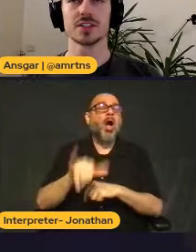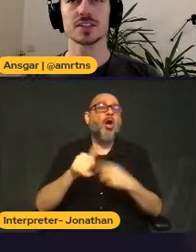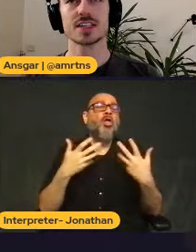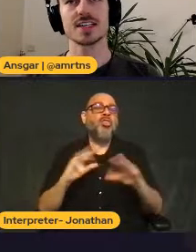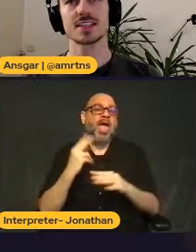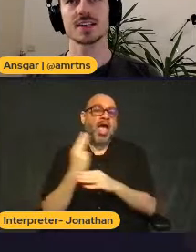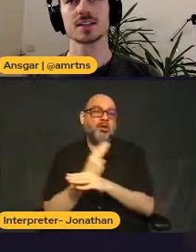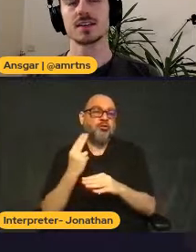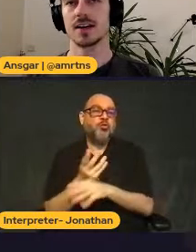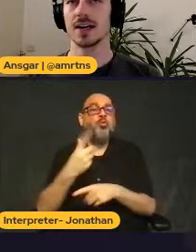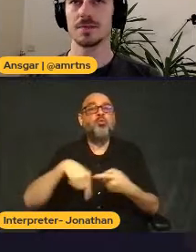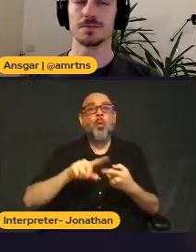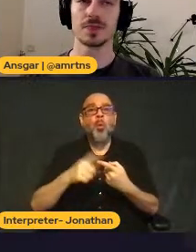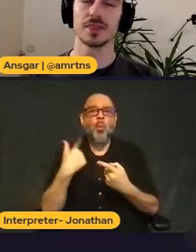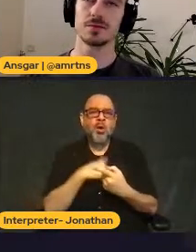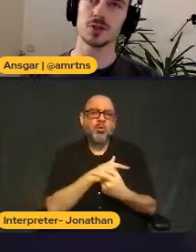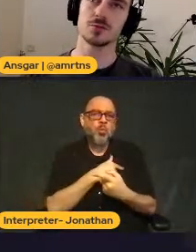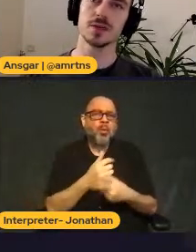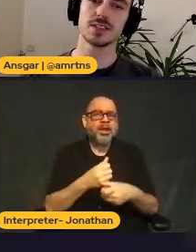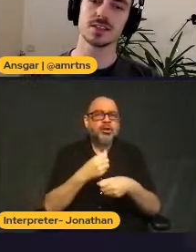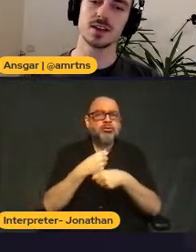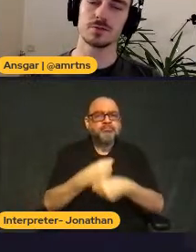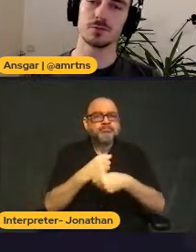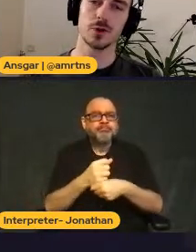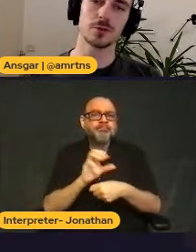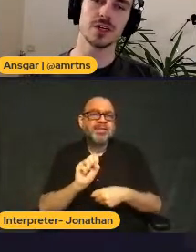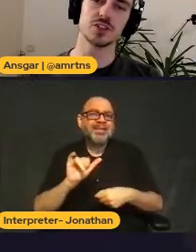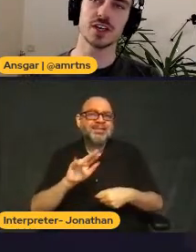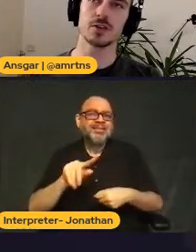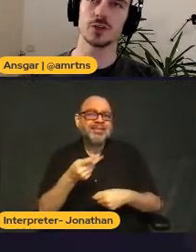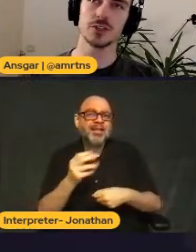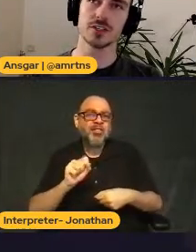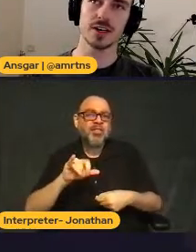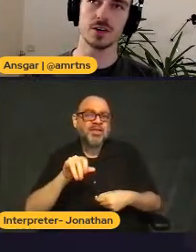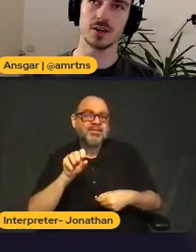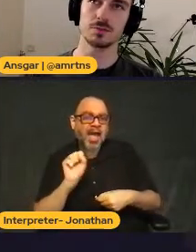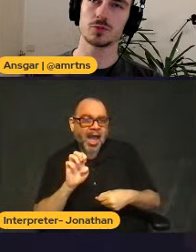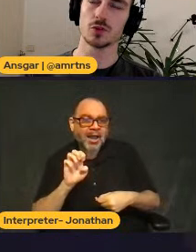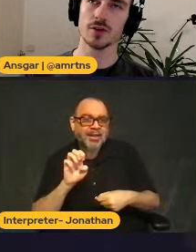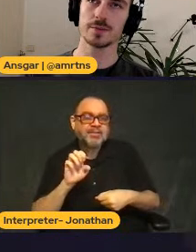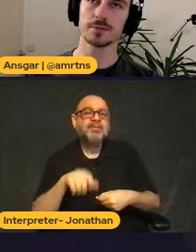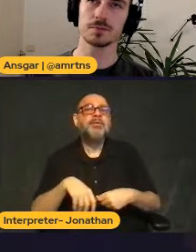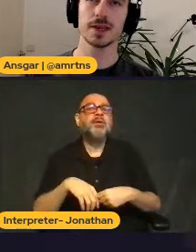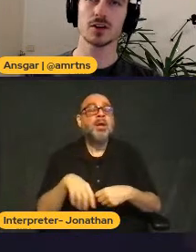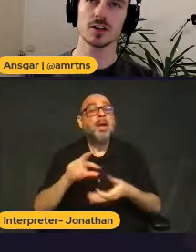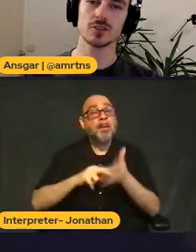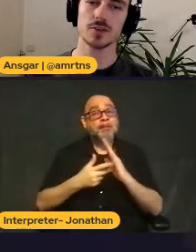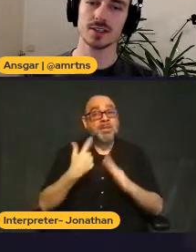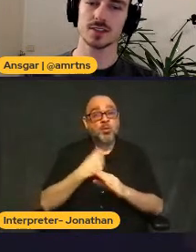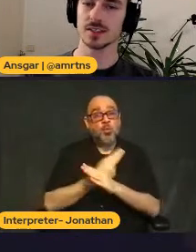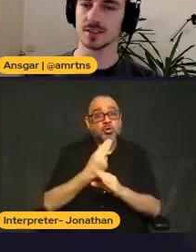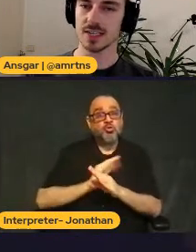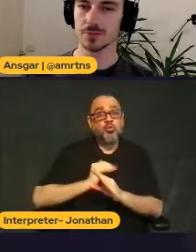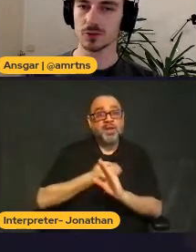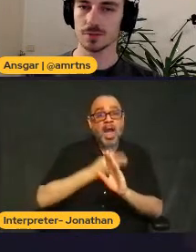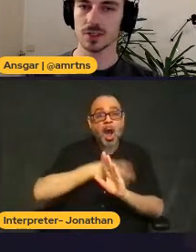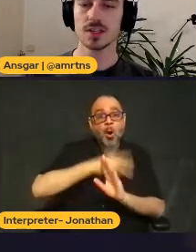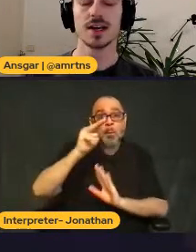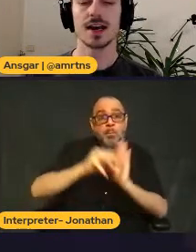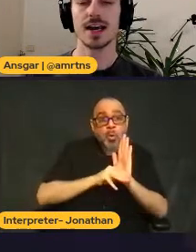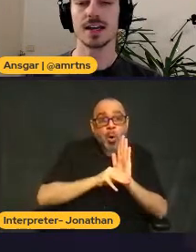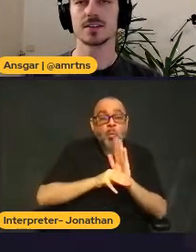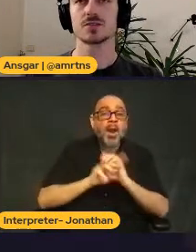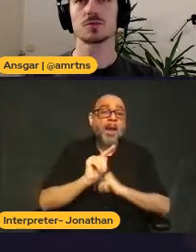we're synthesizing, which means when we are using our programming constructs in